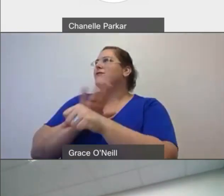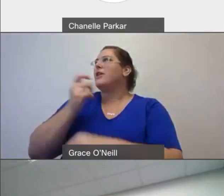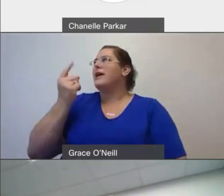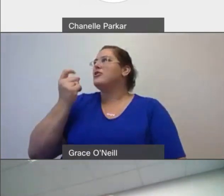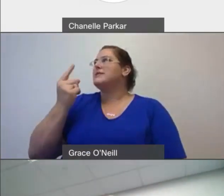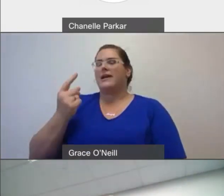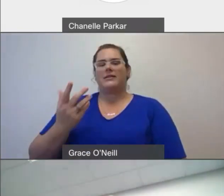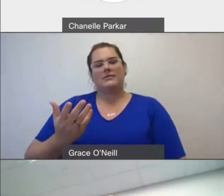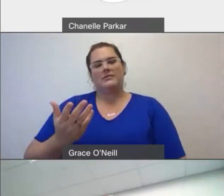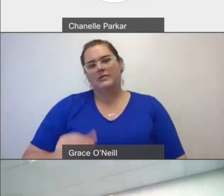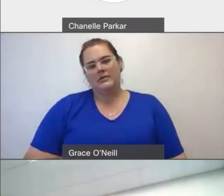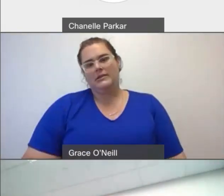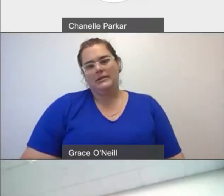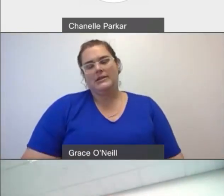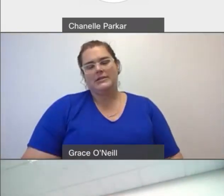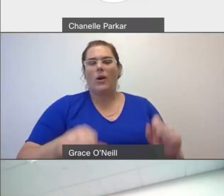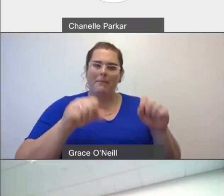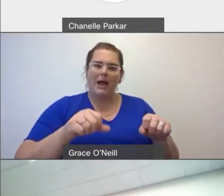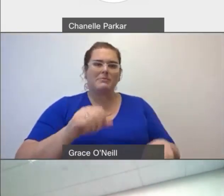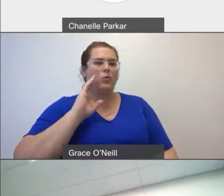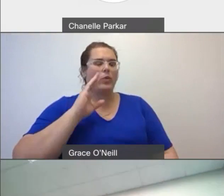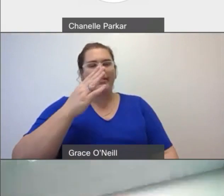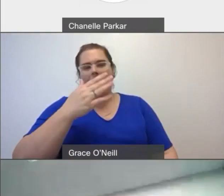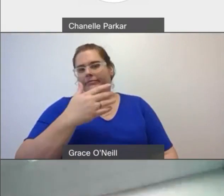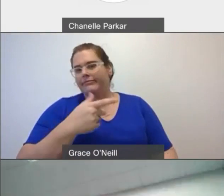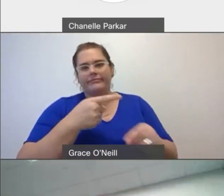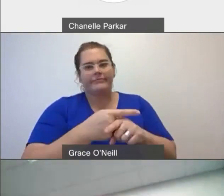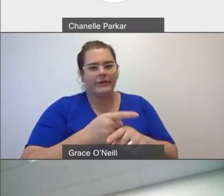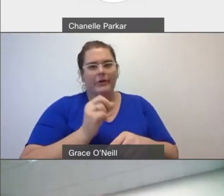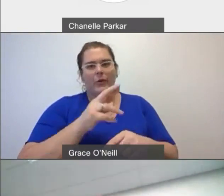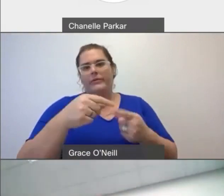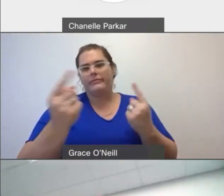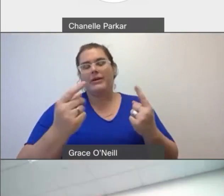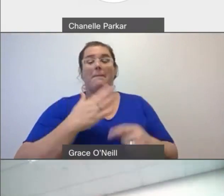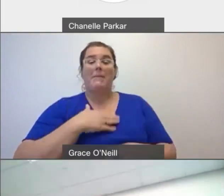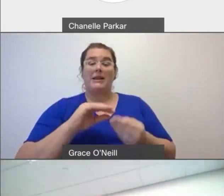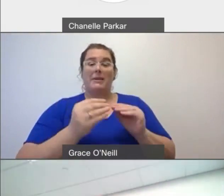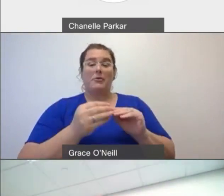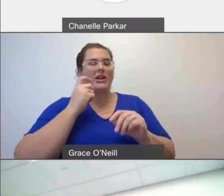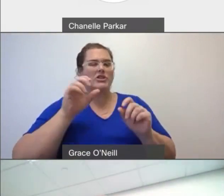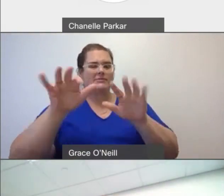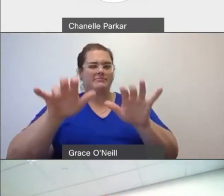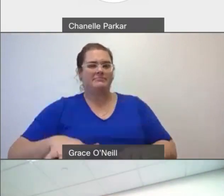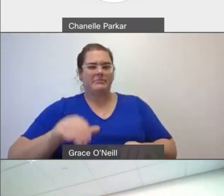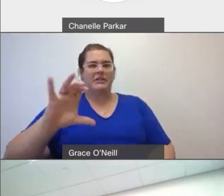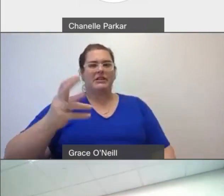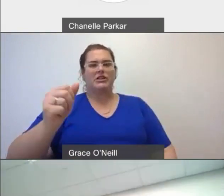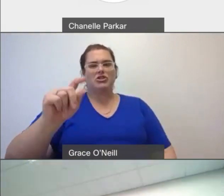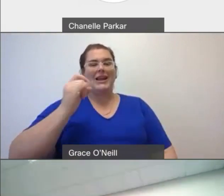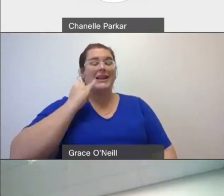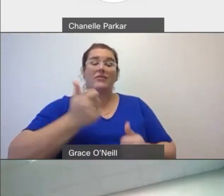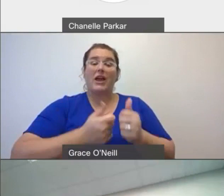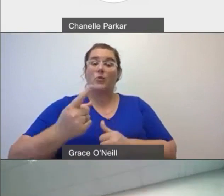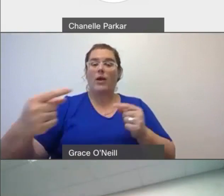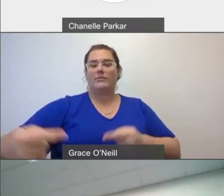don't follow through. So my number I put in the chat if anyone is having difficulty with that issue.